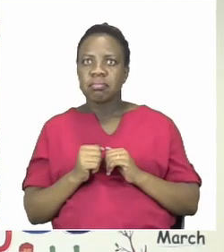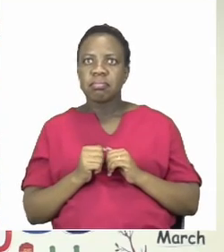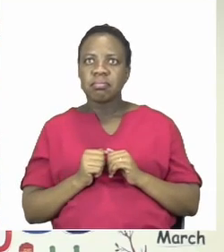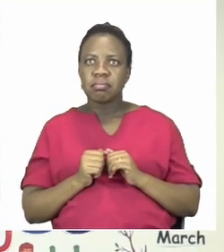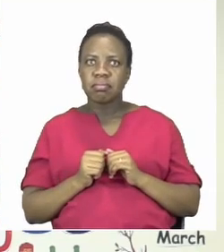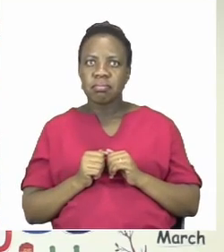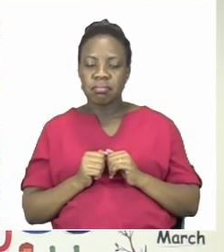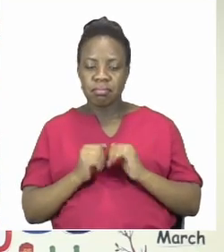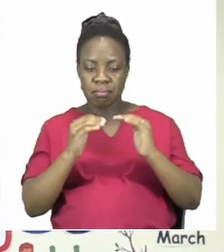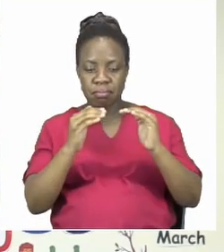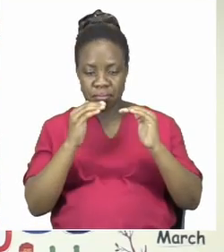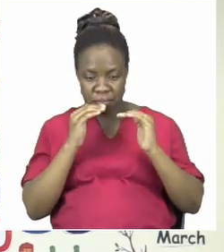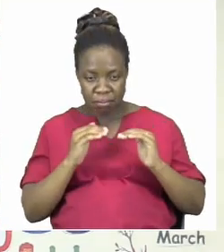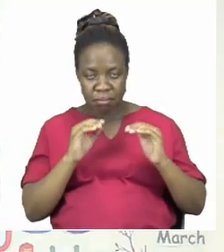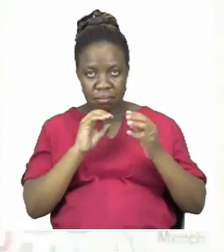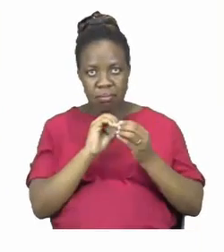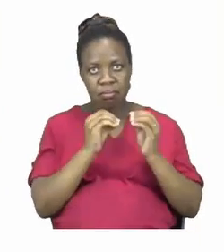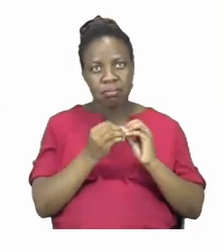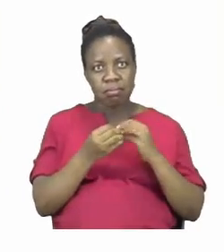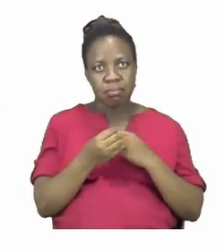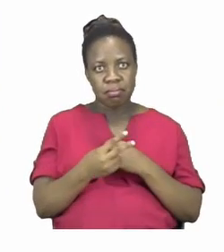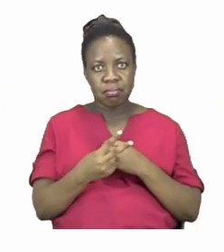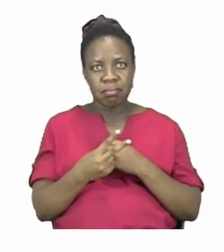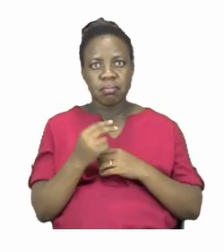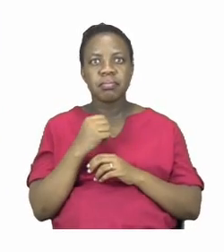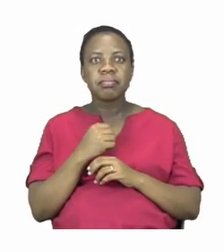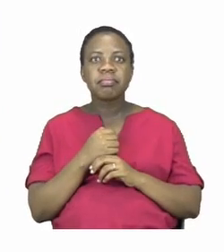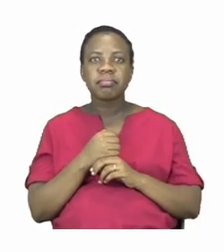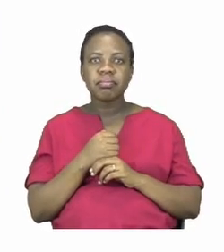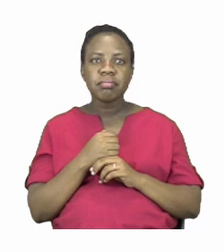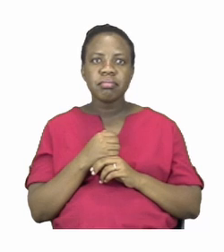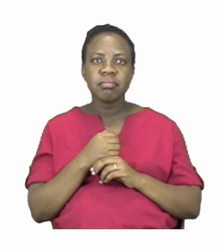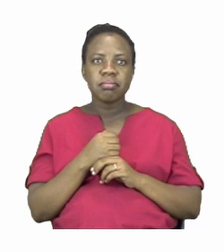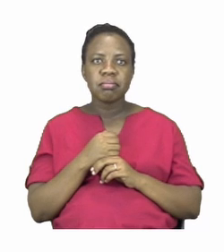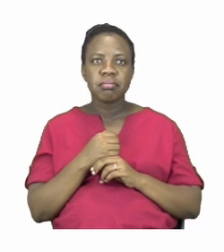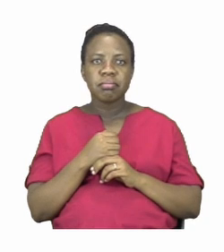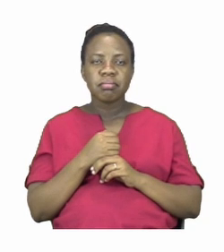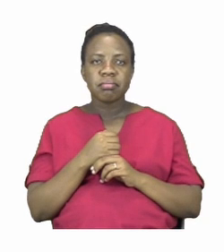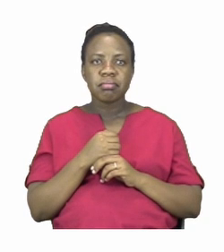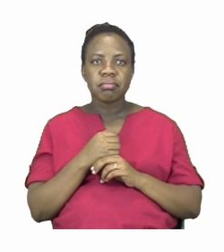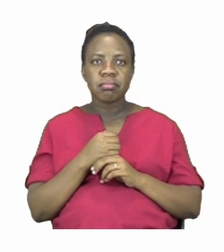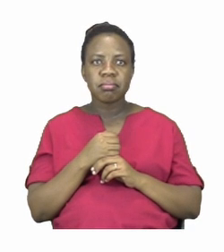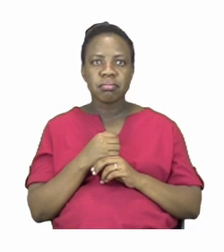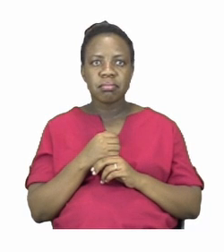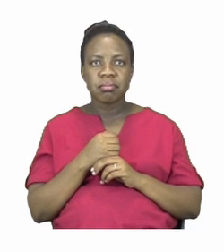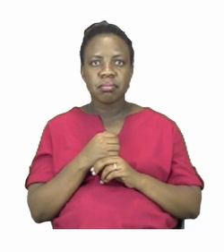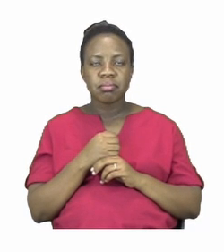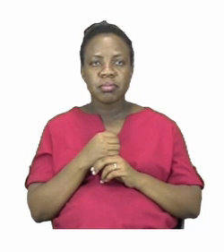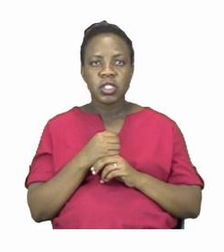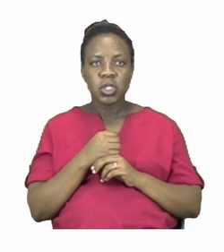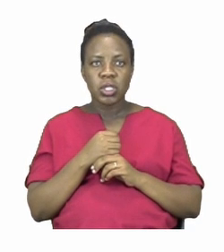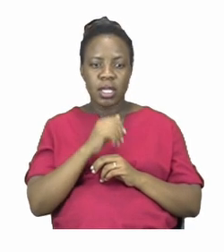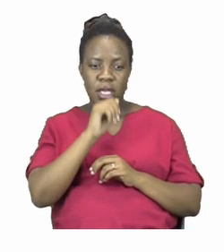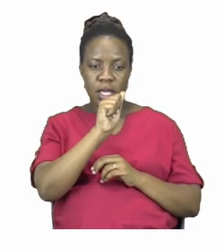look at number 2 in the booklet. Now for number 2 it says, here you need to write